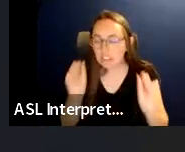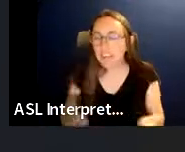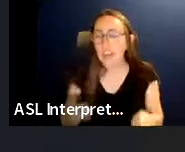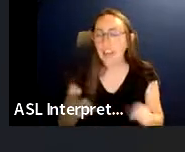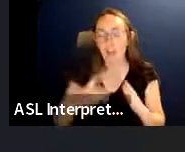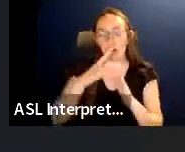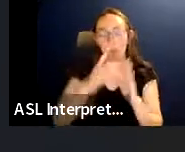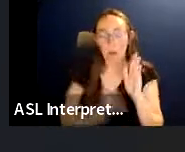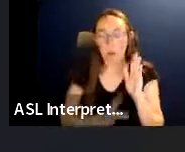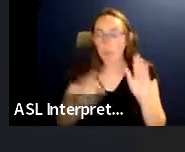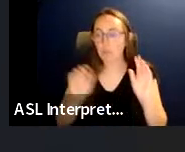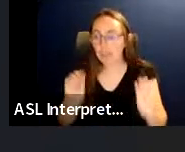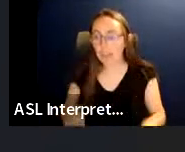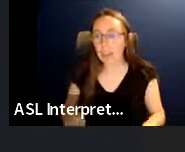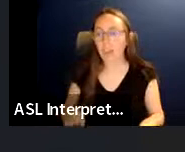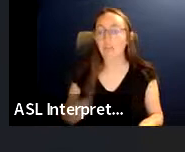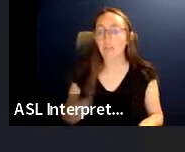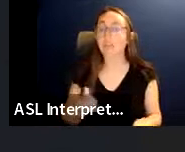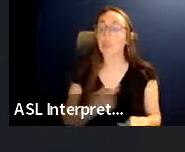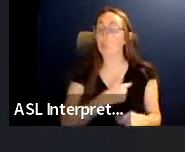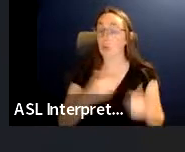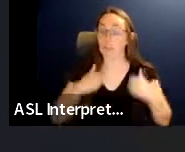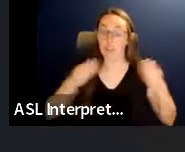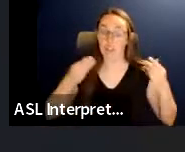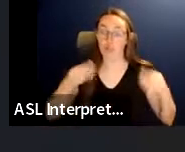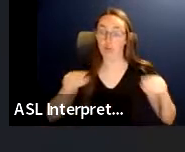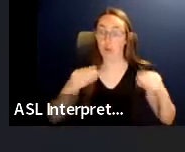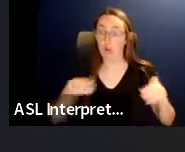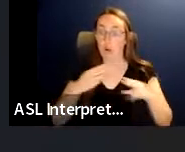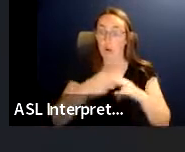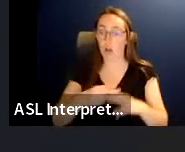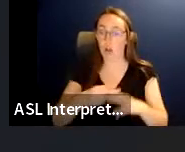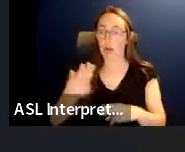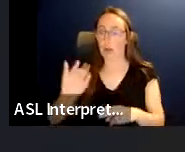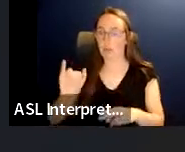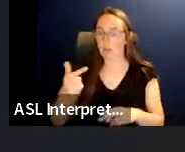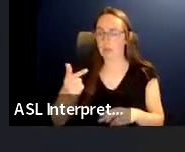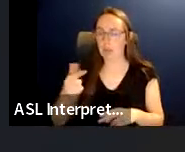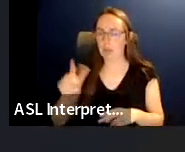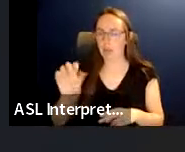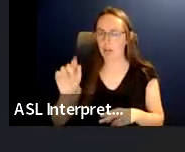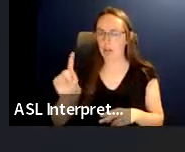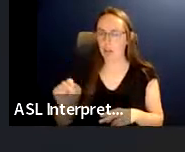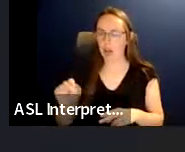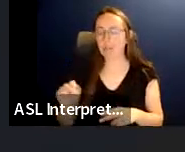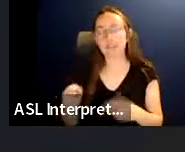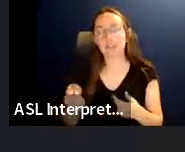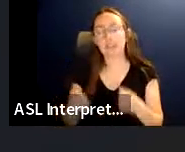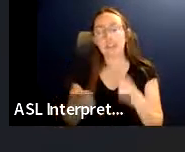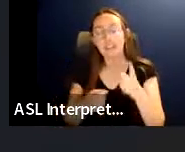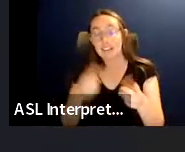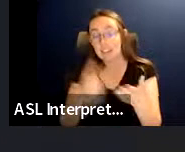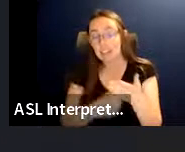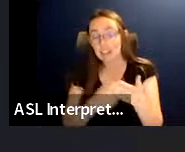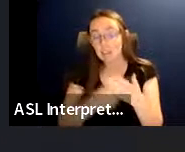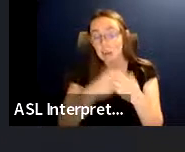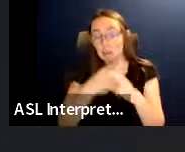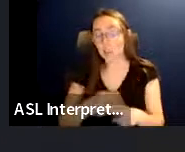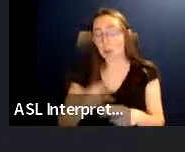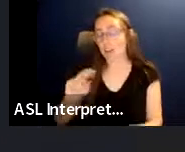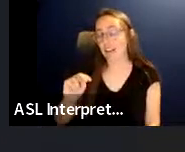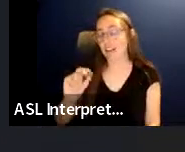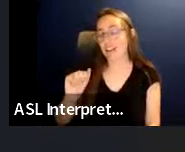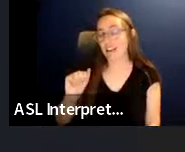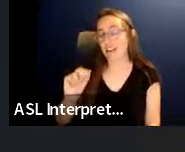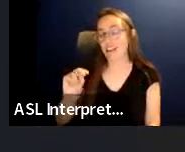thing called Big Lots. Sometimes it's also called nanotape. This is it's a removable on both sides.